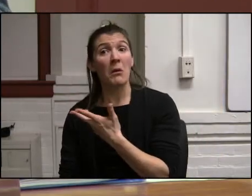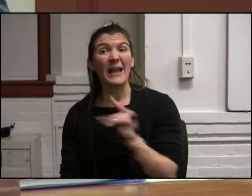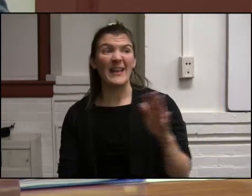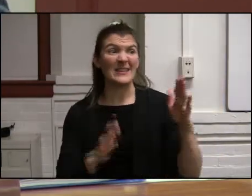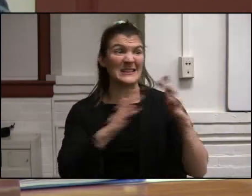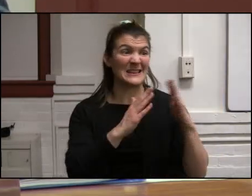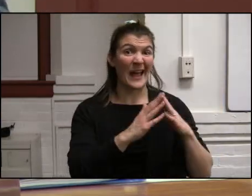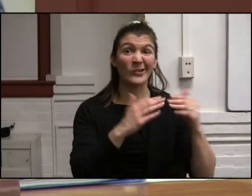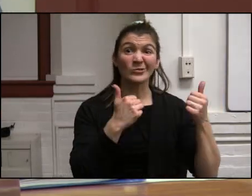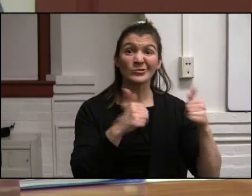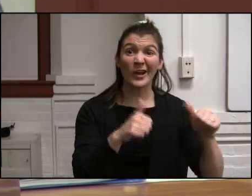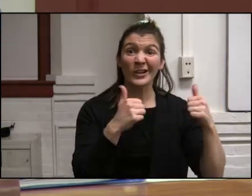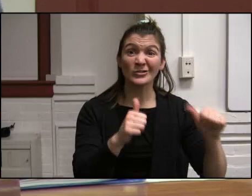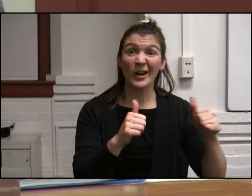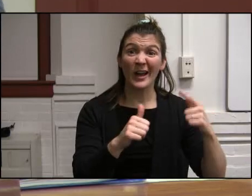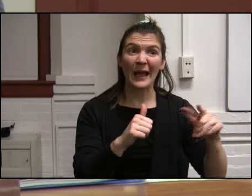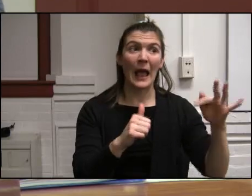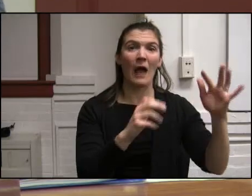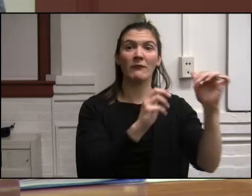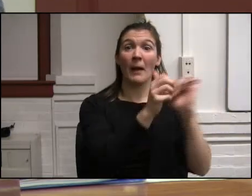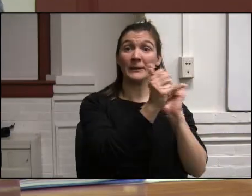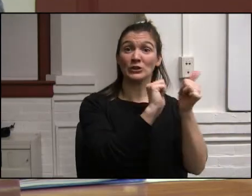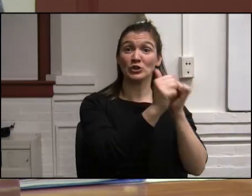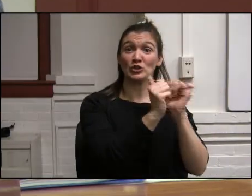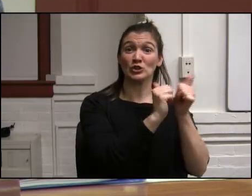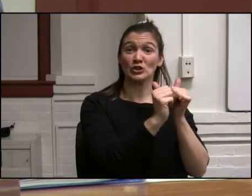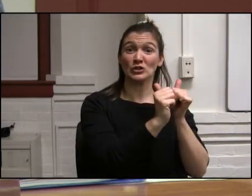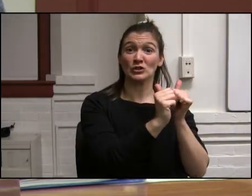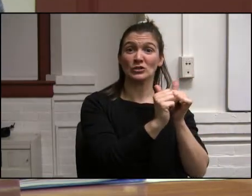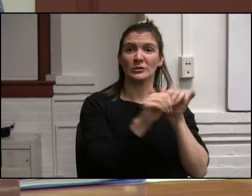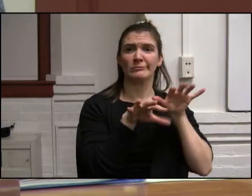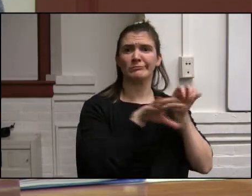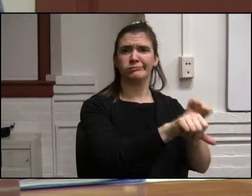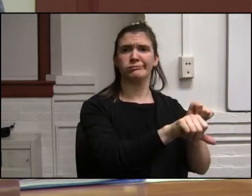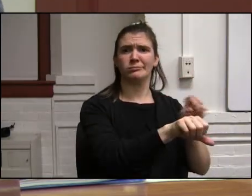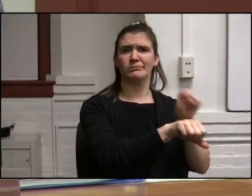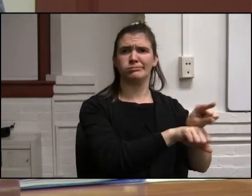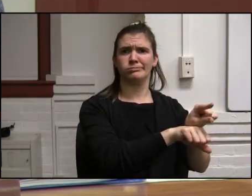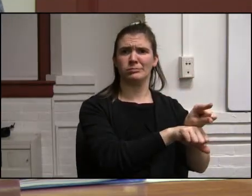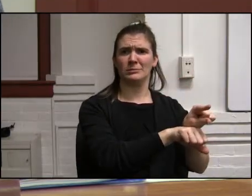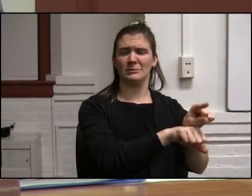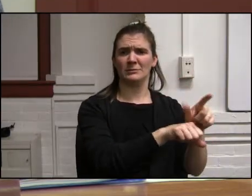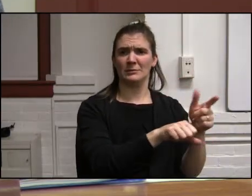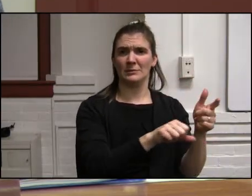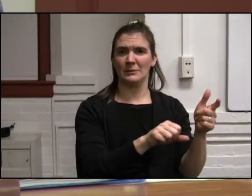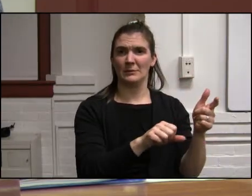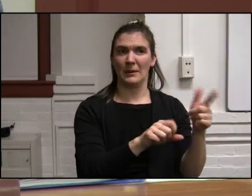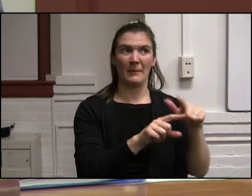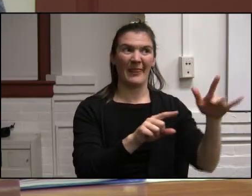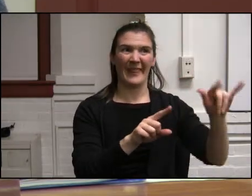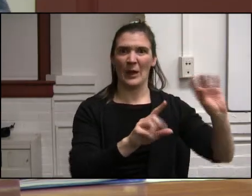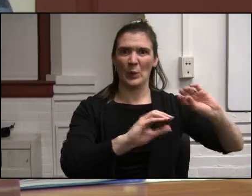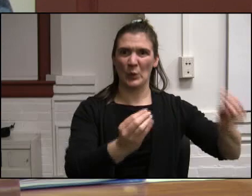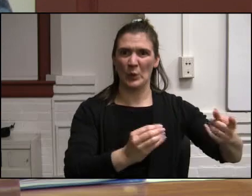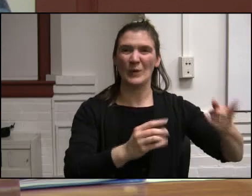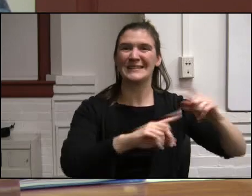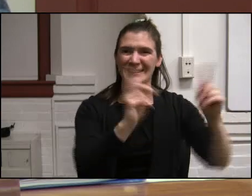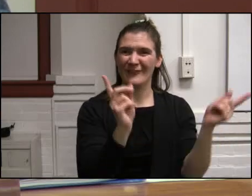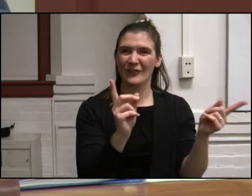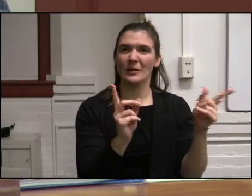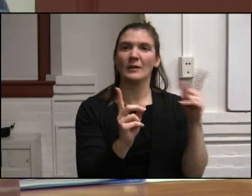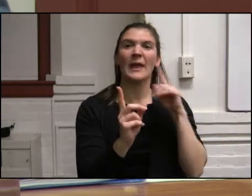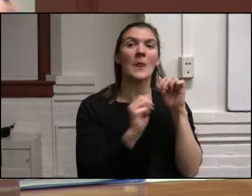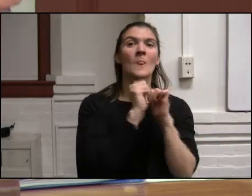have tried to do this, where there are competitors, those competitors compete. And that means that they're